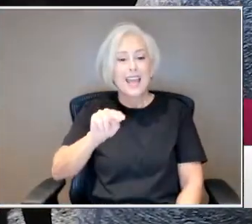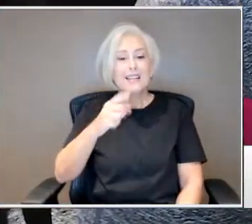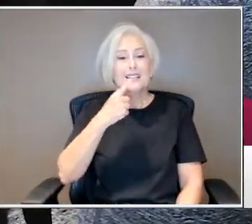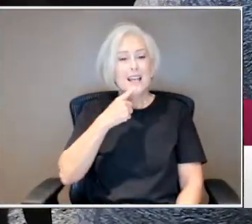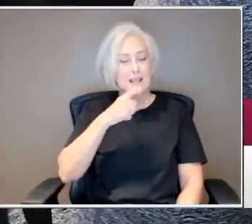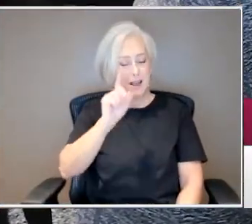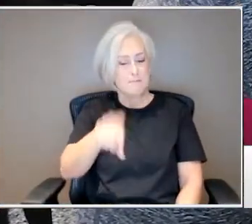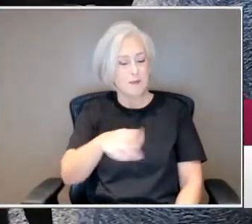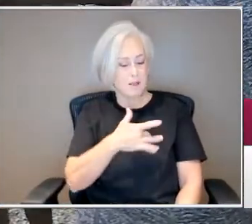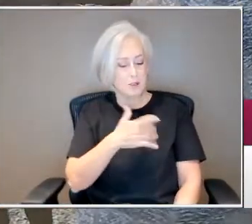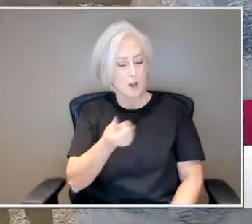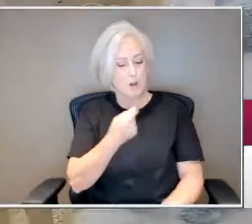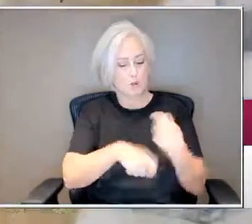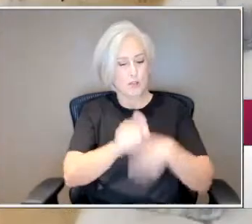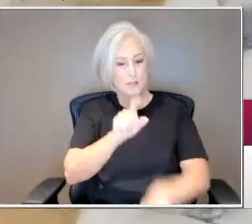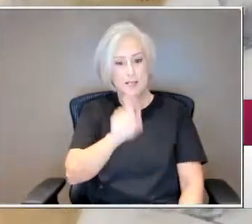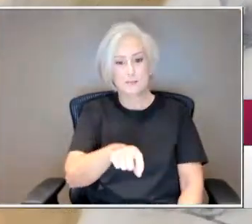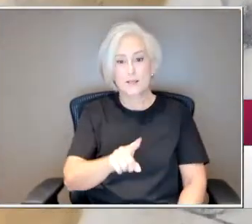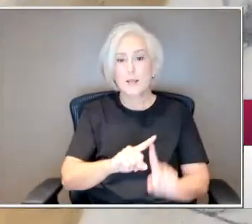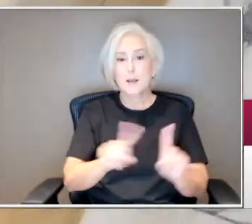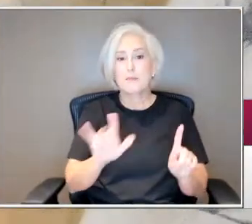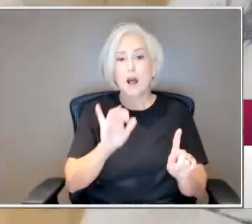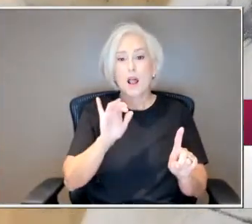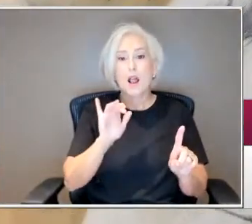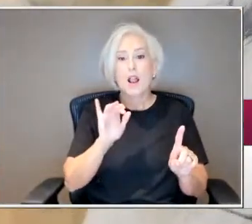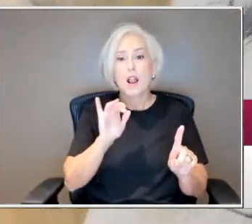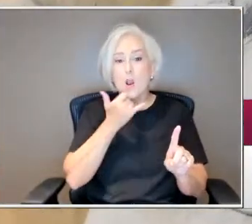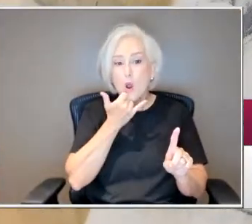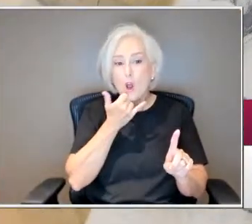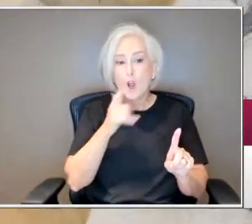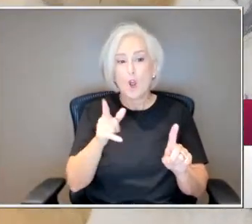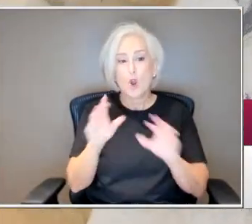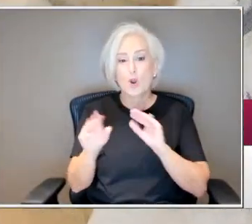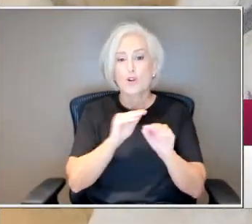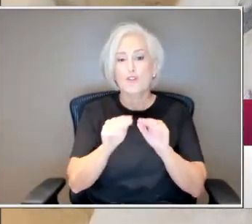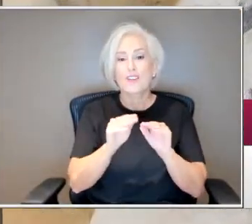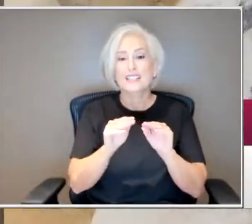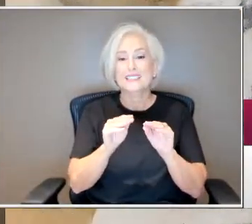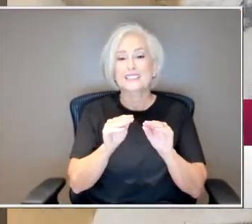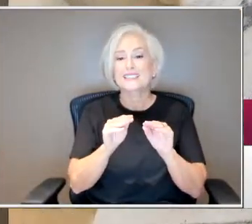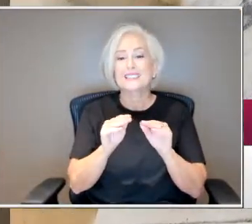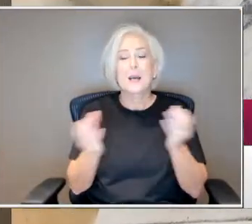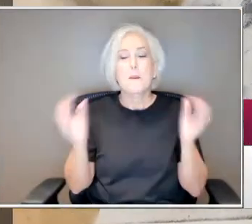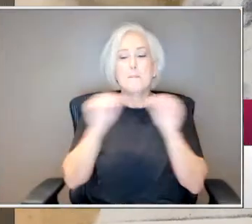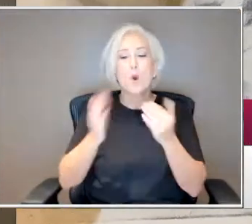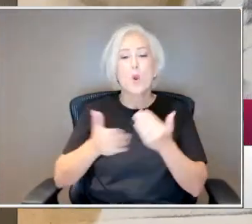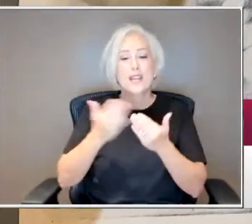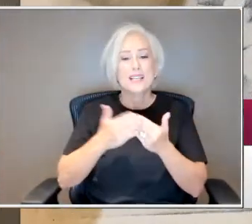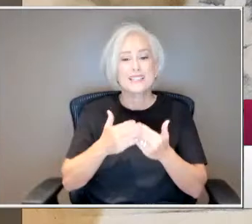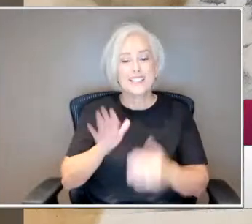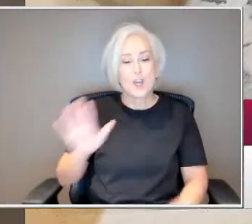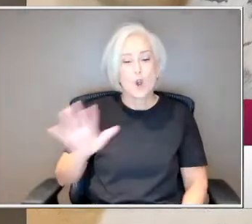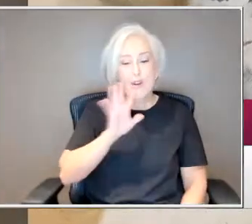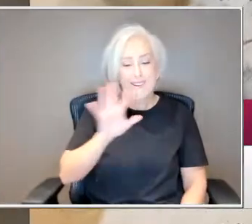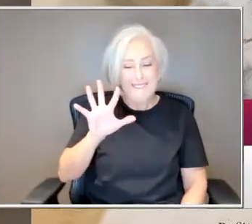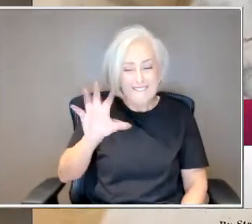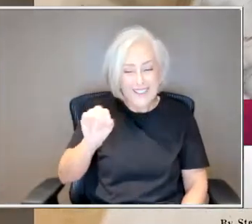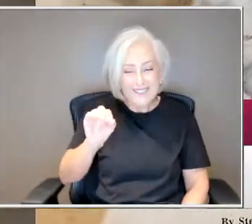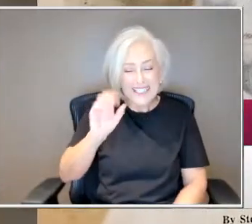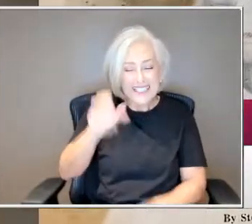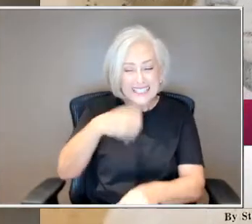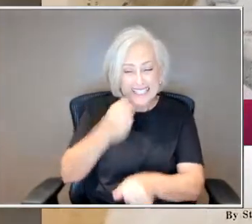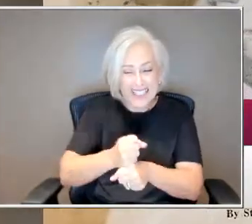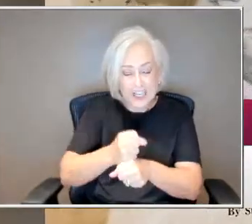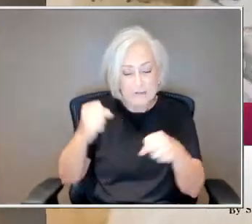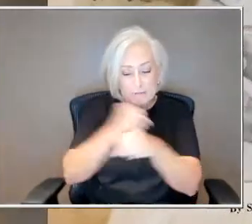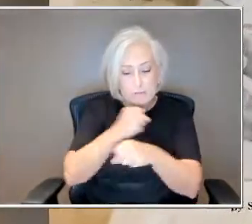transplant. Turns out the fix was far less extreme. Her 50 years long fight to a healthy heart, that's next Thursday at